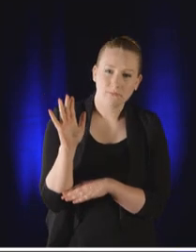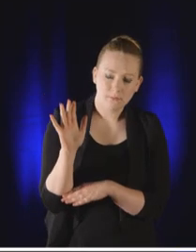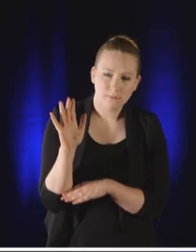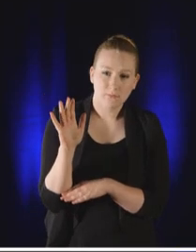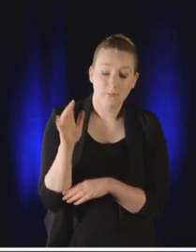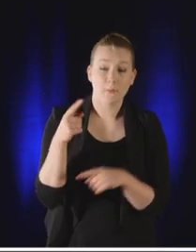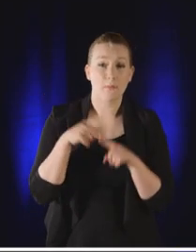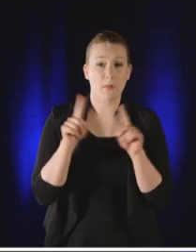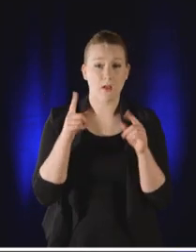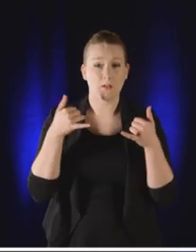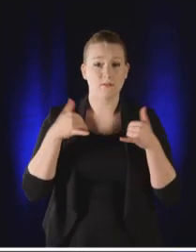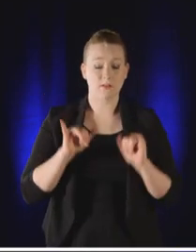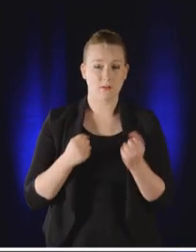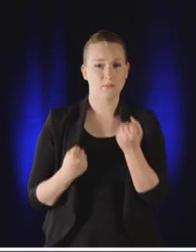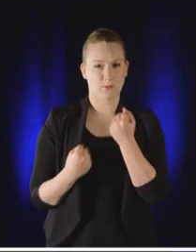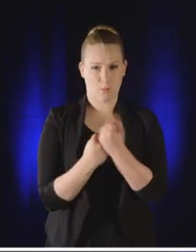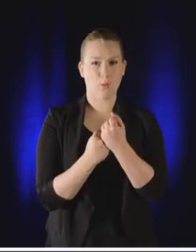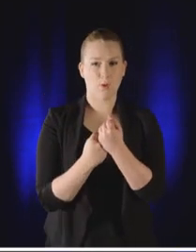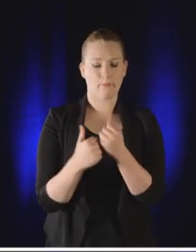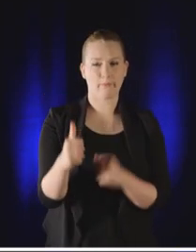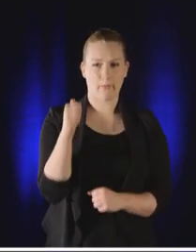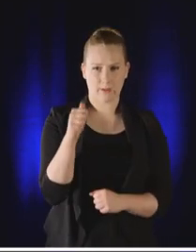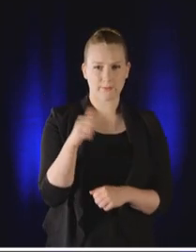needed to have them sit up straight.